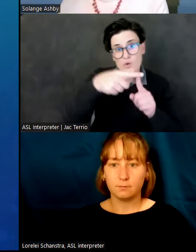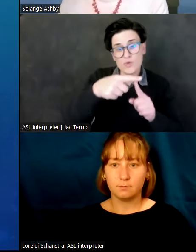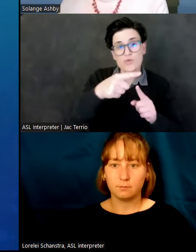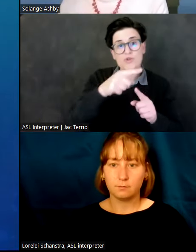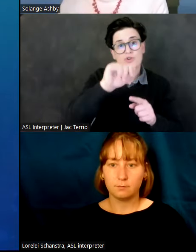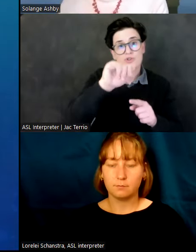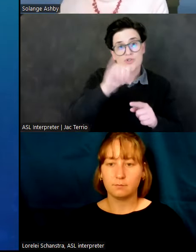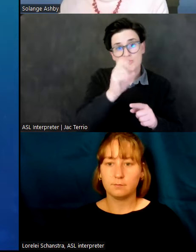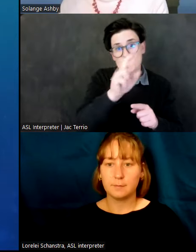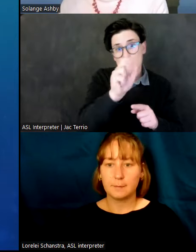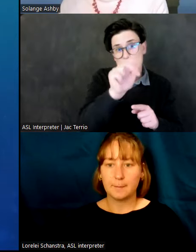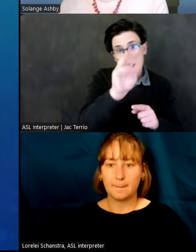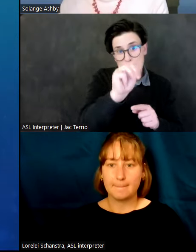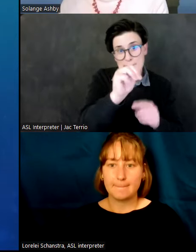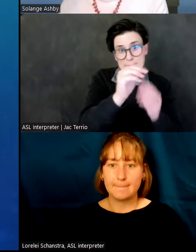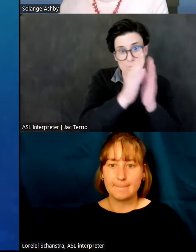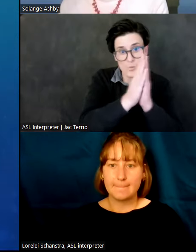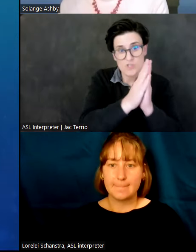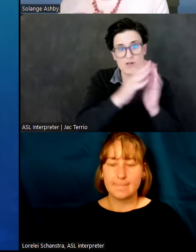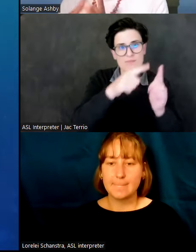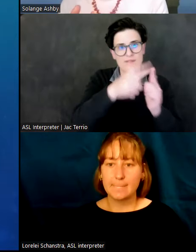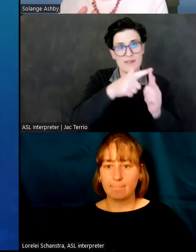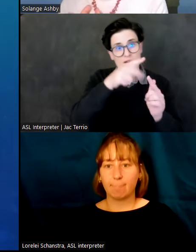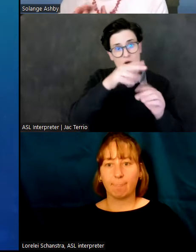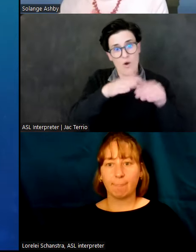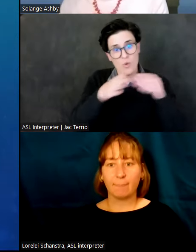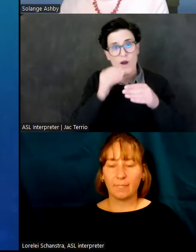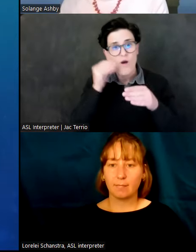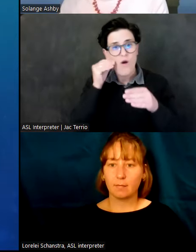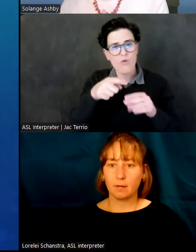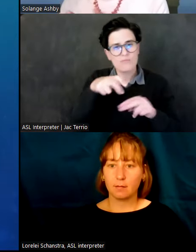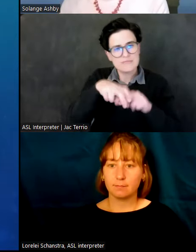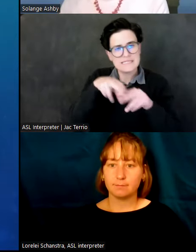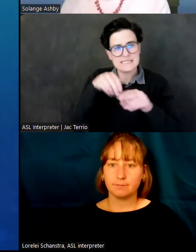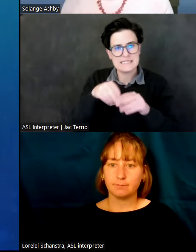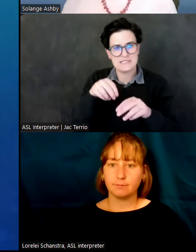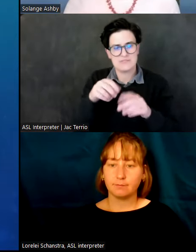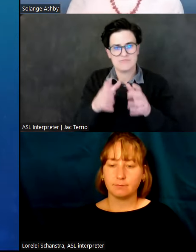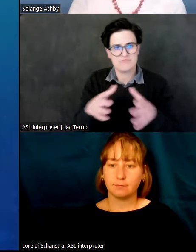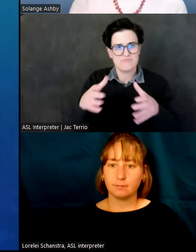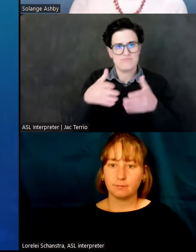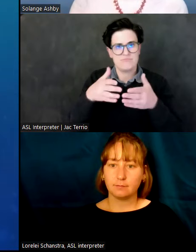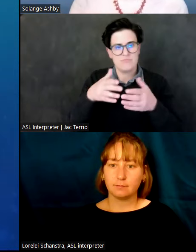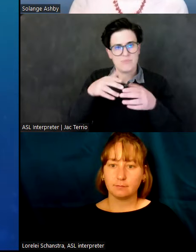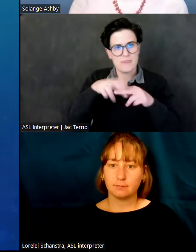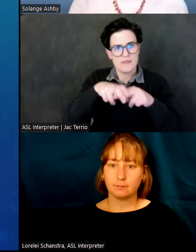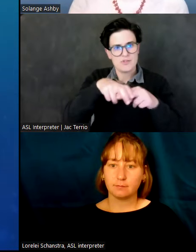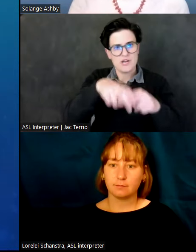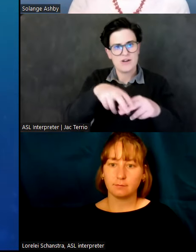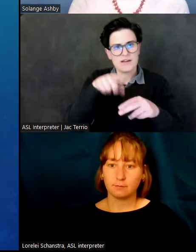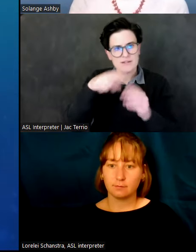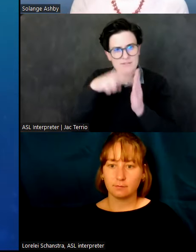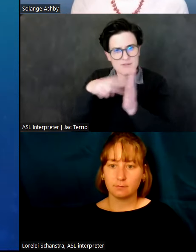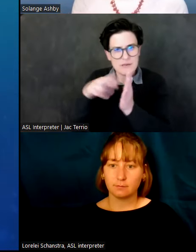his chariot, reading the book of Isaiah the prophet. The spirit told Philip, Go to that chariot and stay near it.